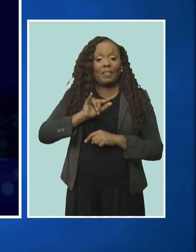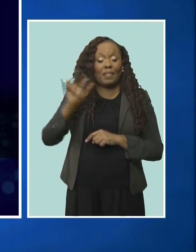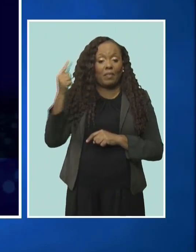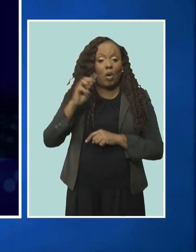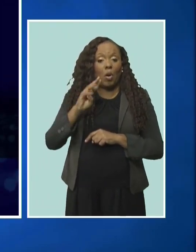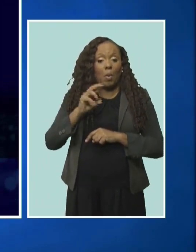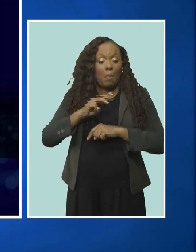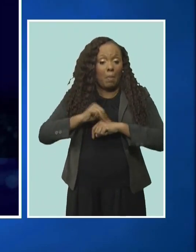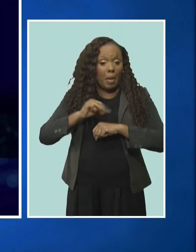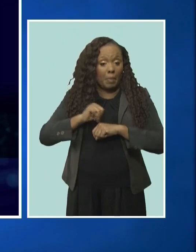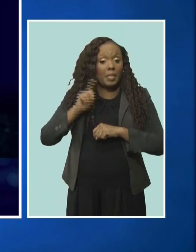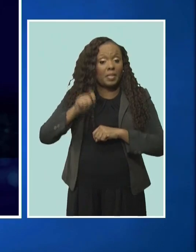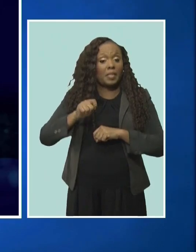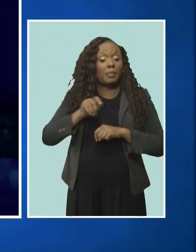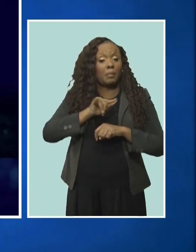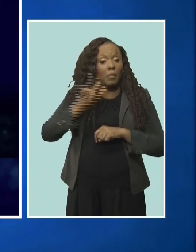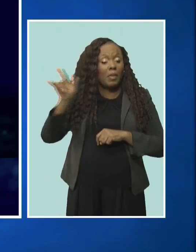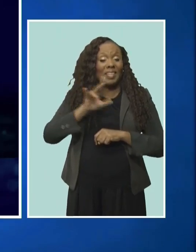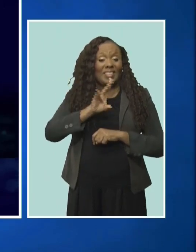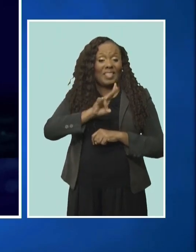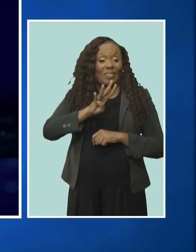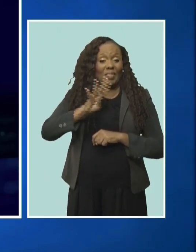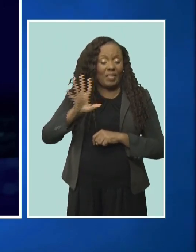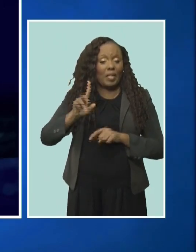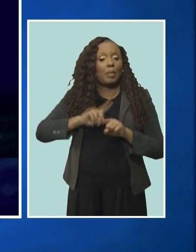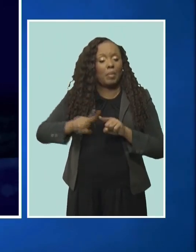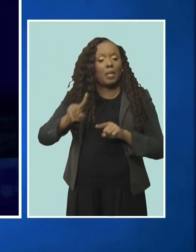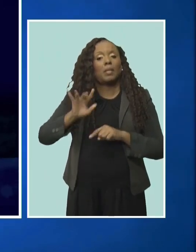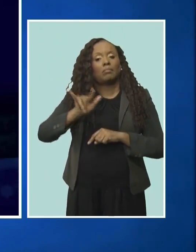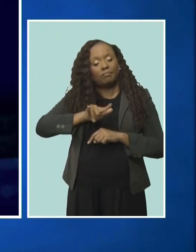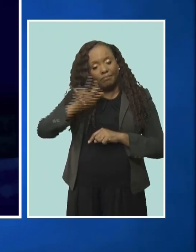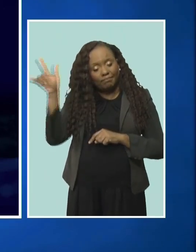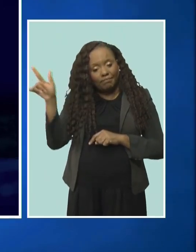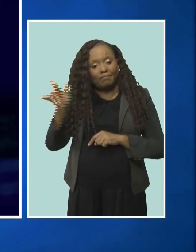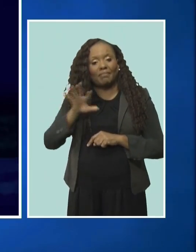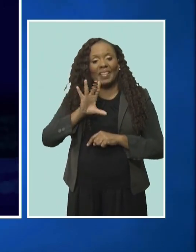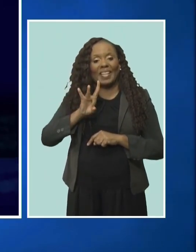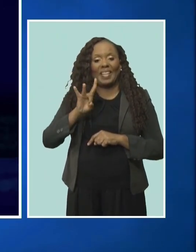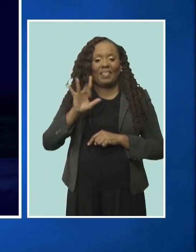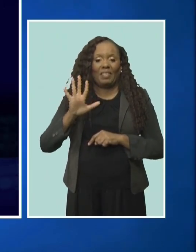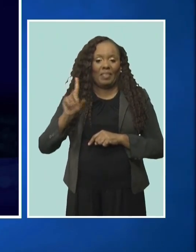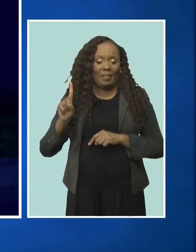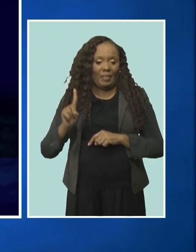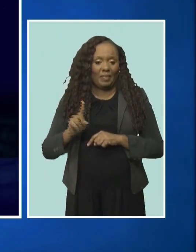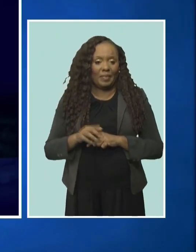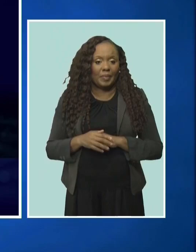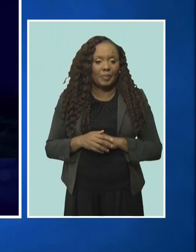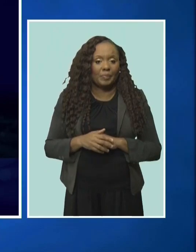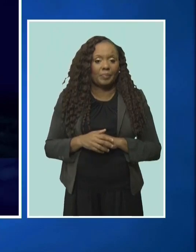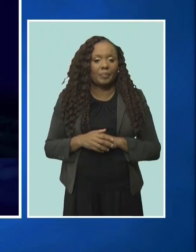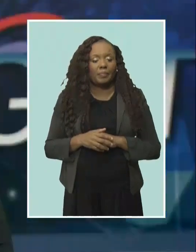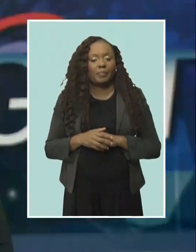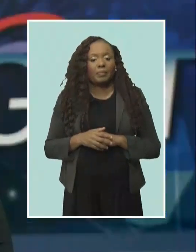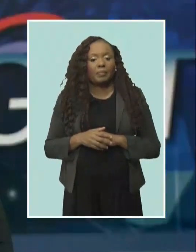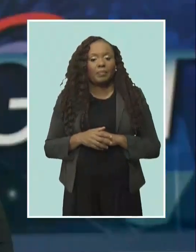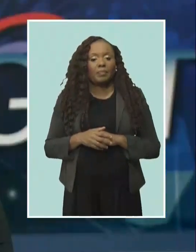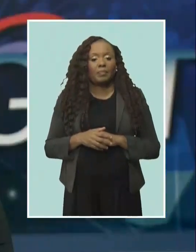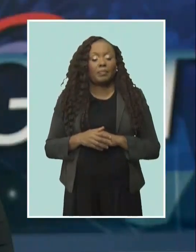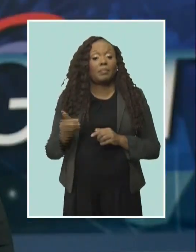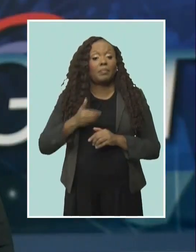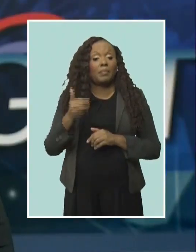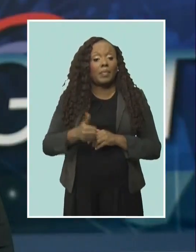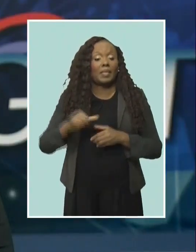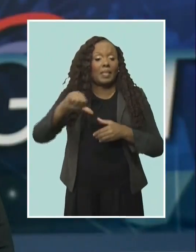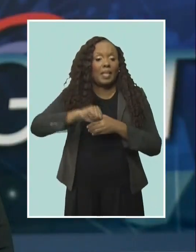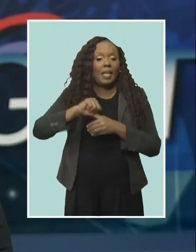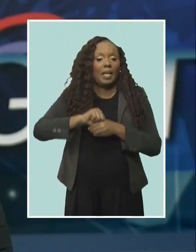which was scheduled to depart at 7:45 a.m., departed at 8:51 a.m. Coming